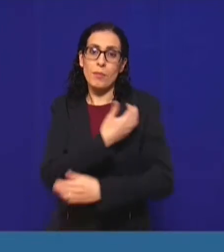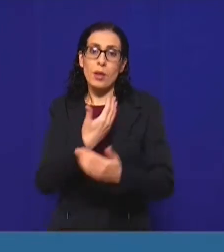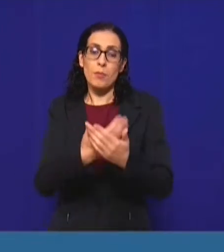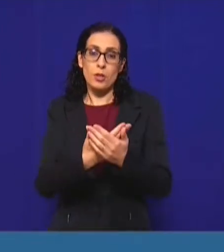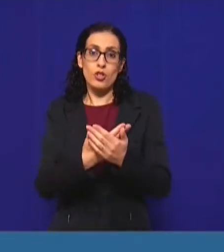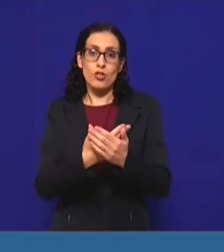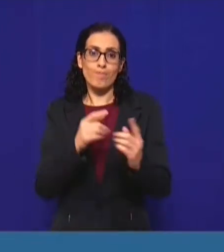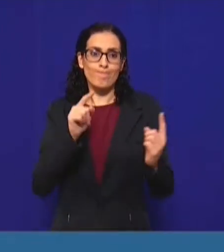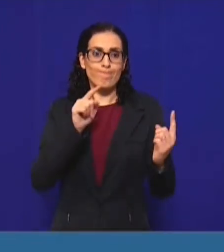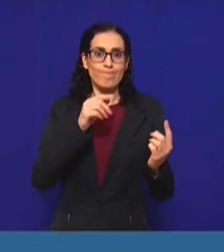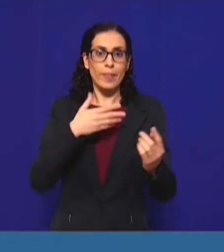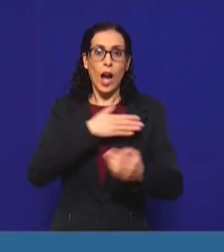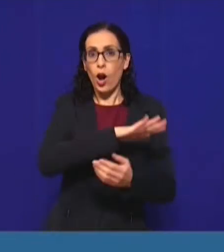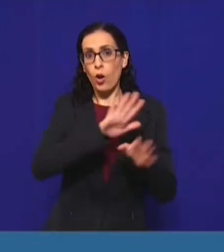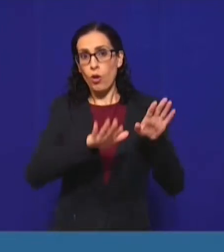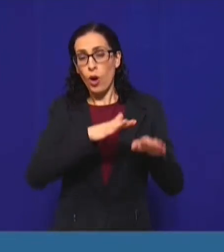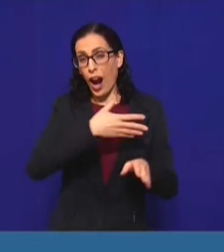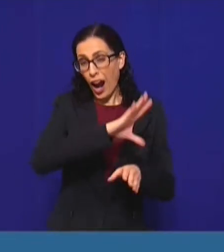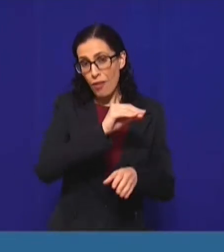ħafna mill-popolazzjoni tagħna.